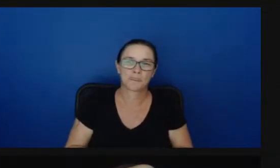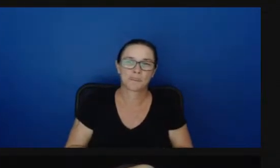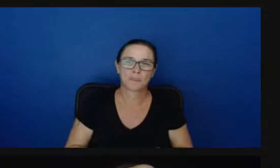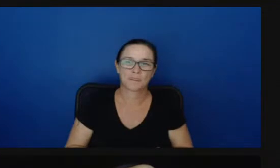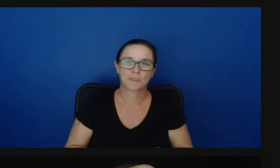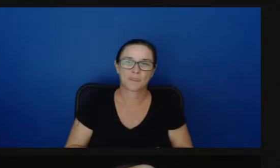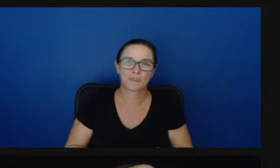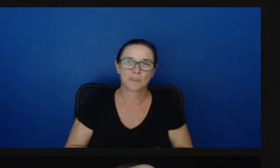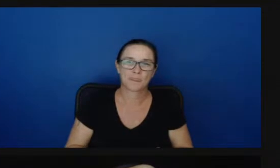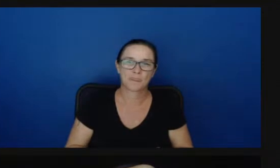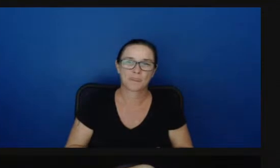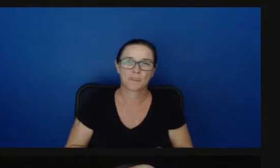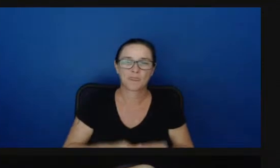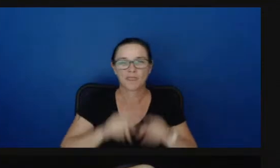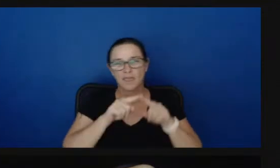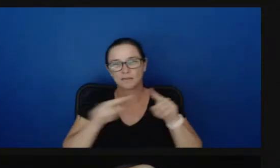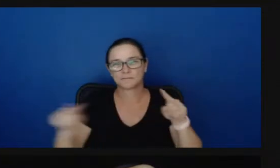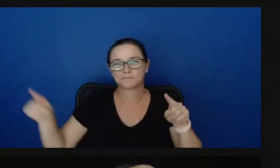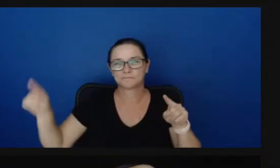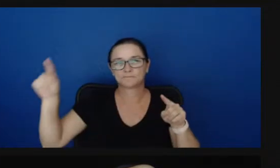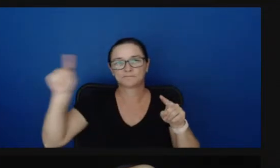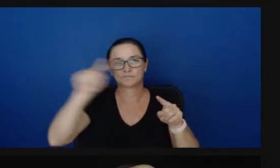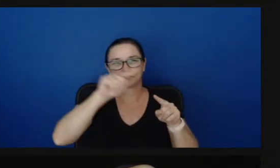then over, like that.